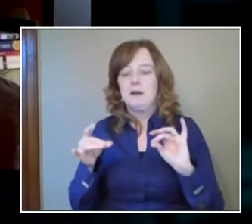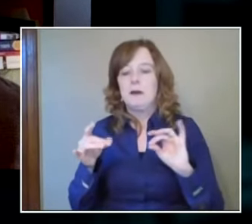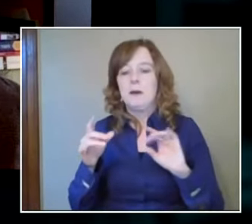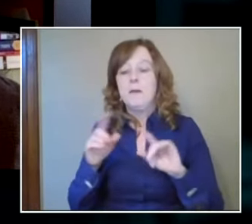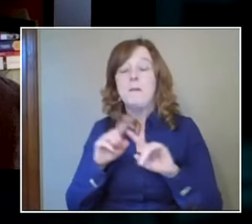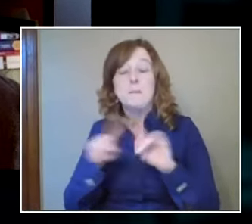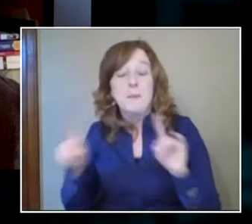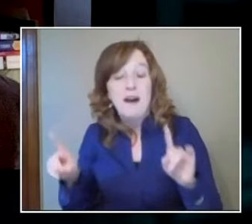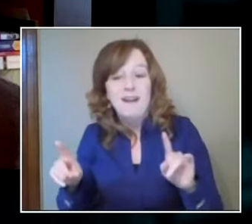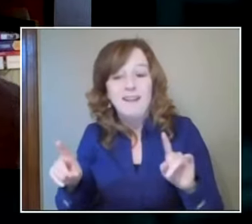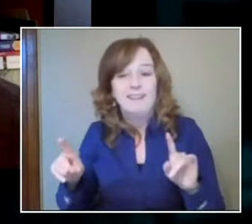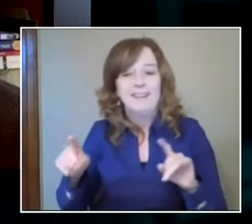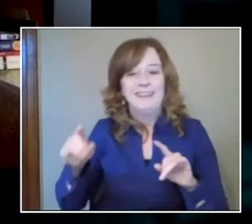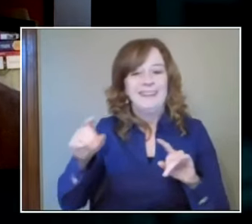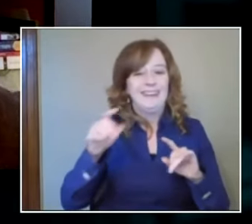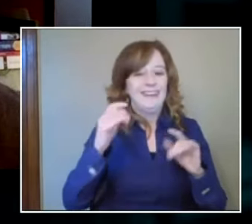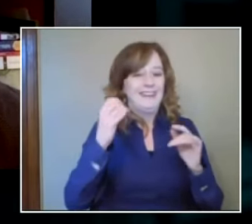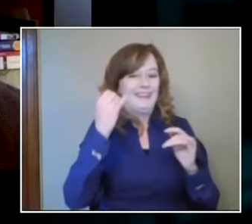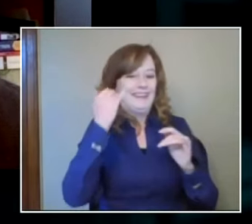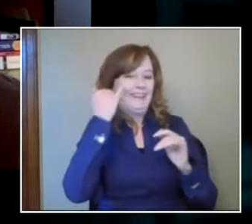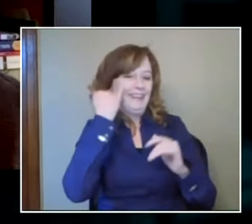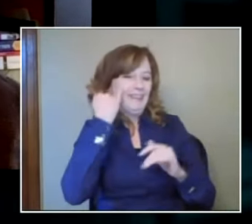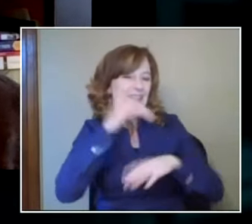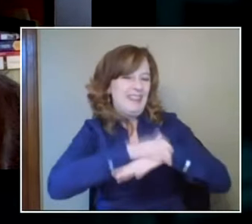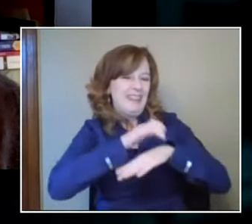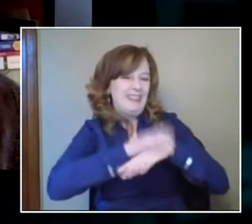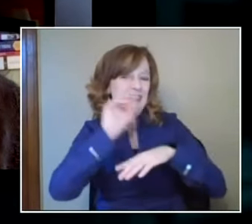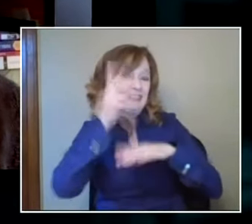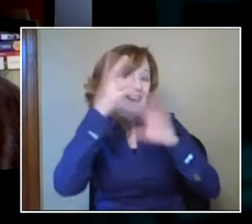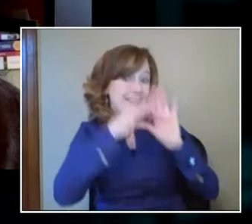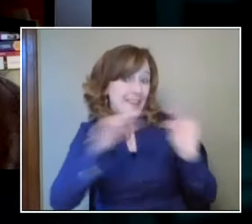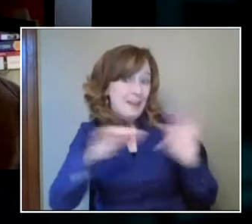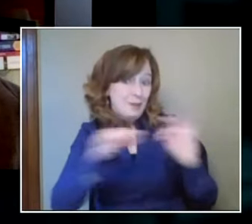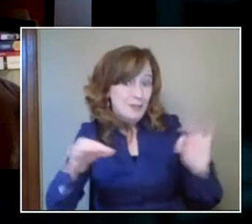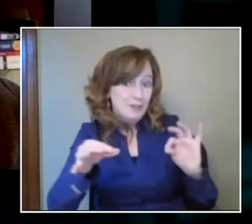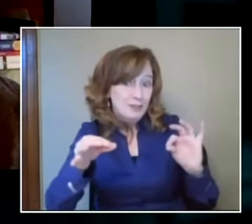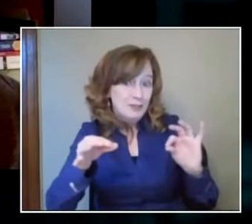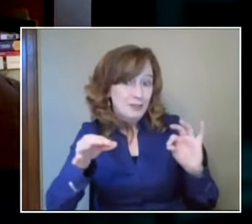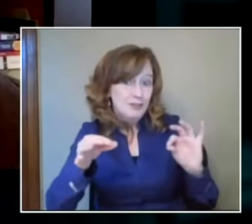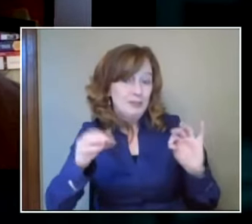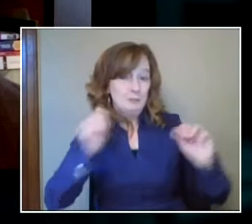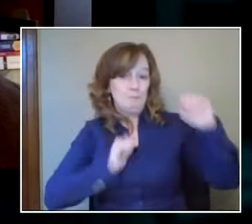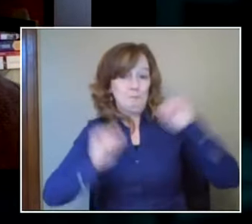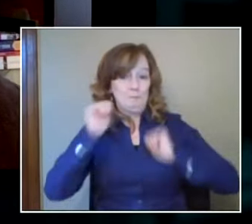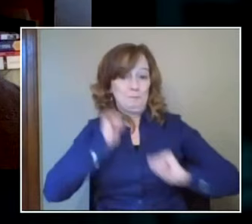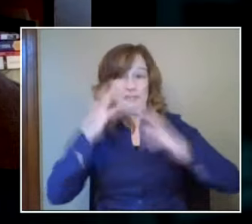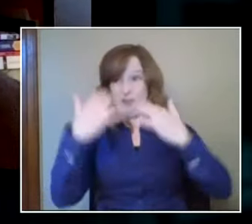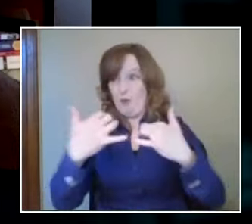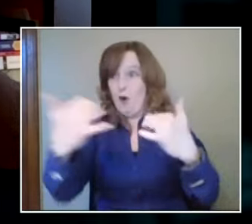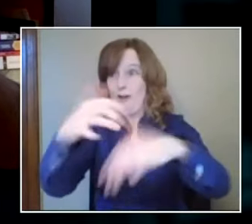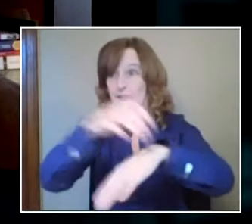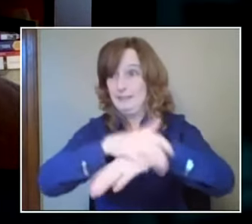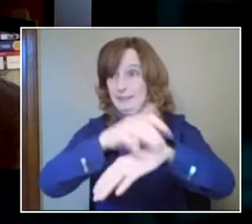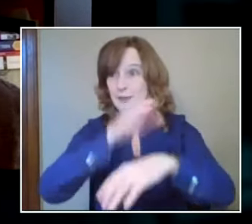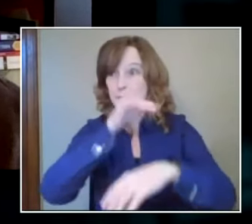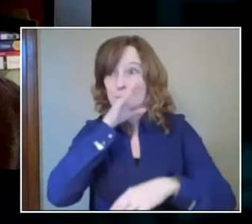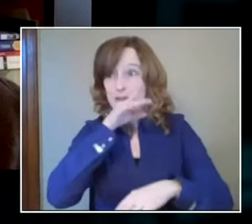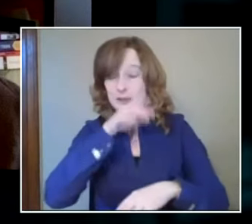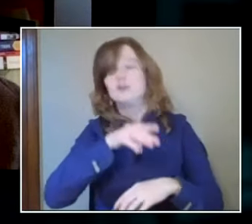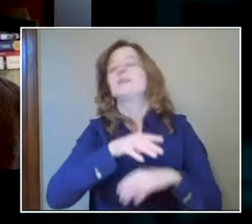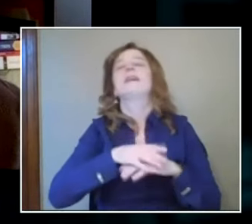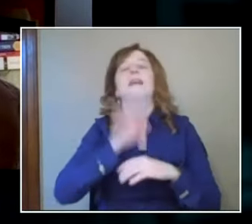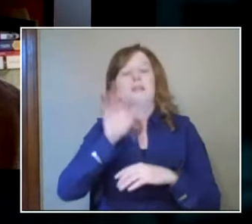second language and wanting to perform for an English-speaking audience. That was the challenge that Alex was faced